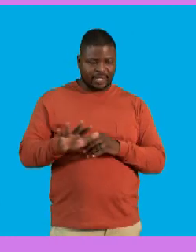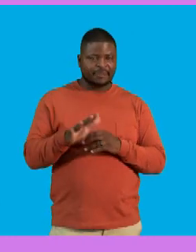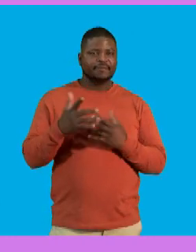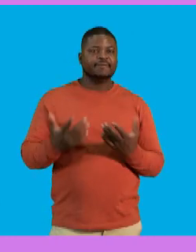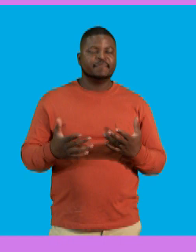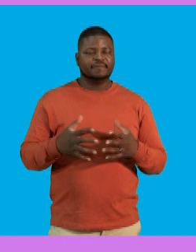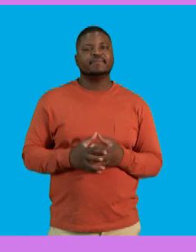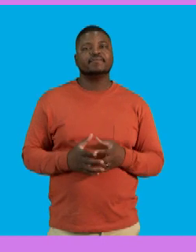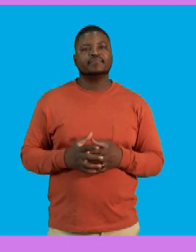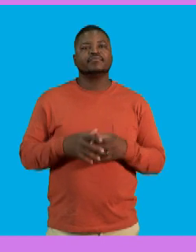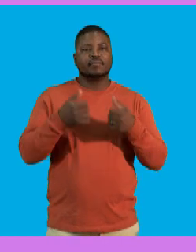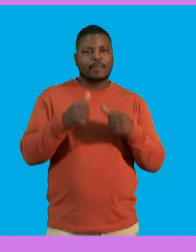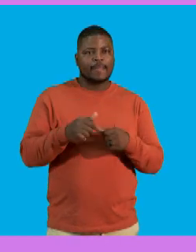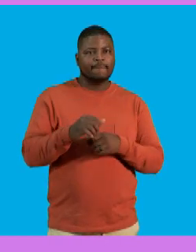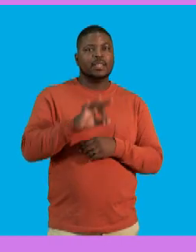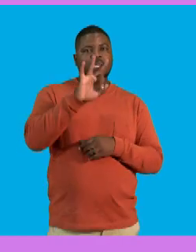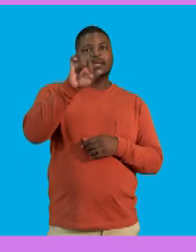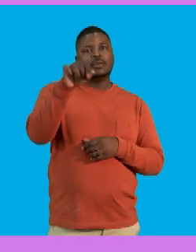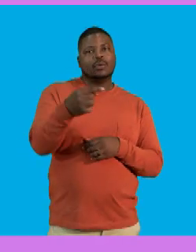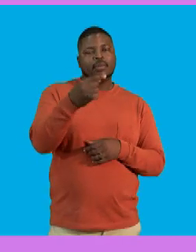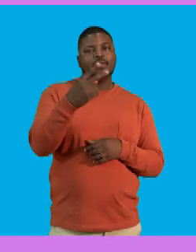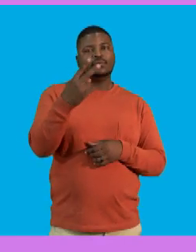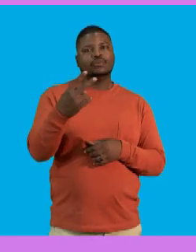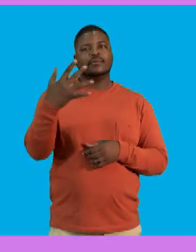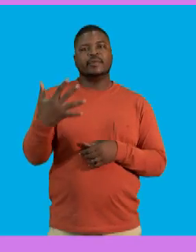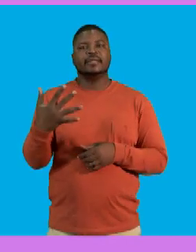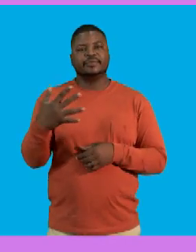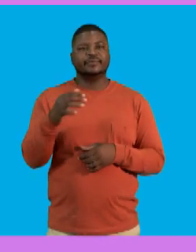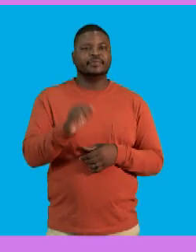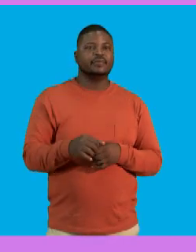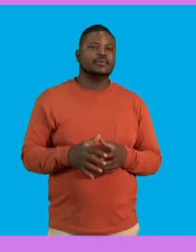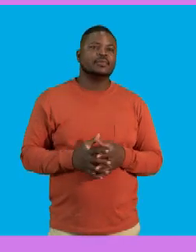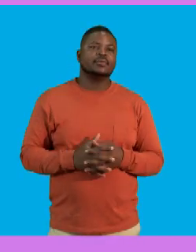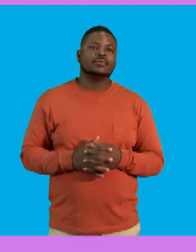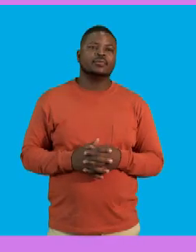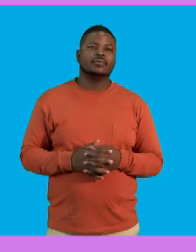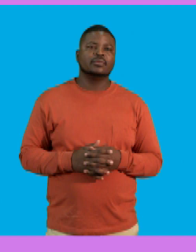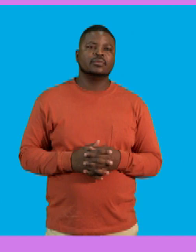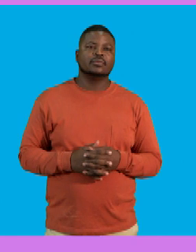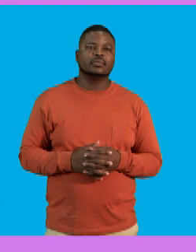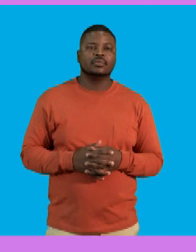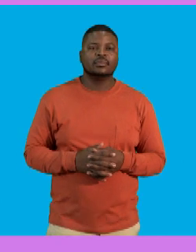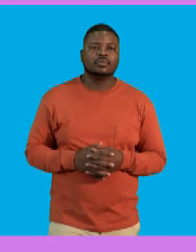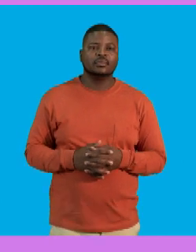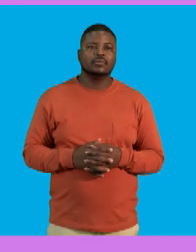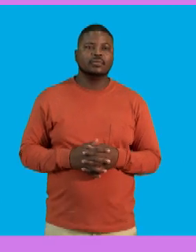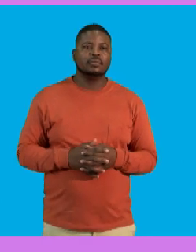that. Then we go on to 3.25 and 3.25.